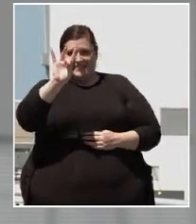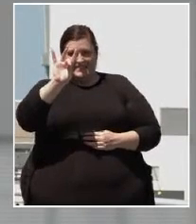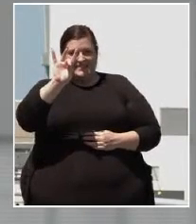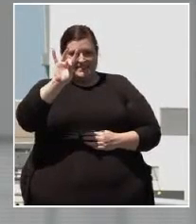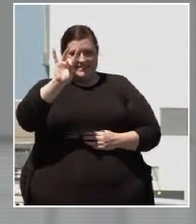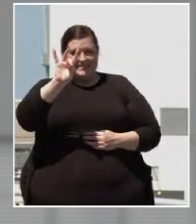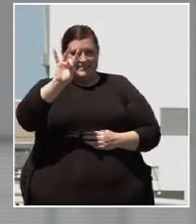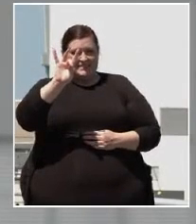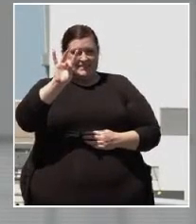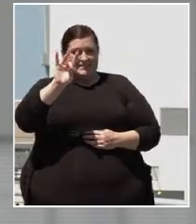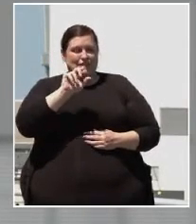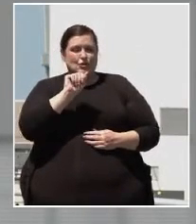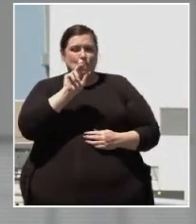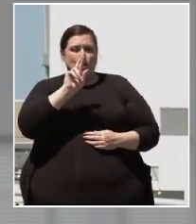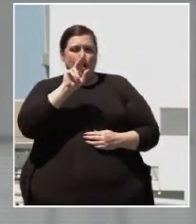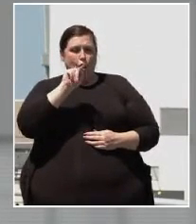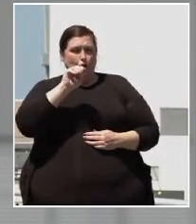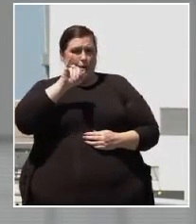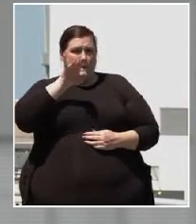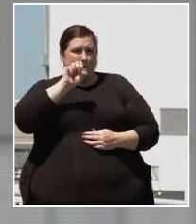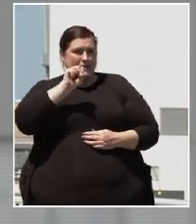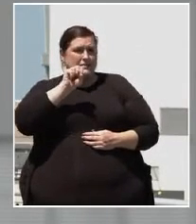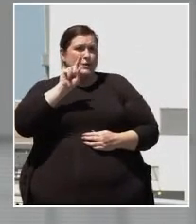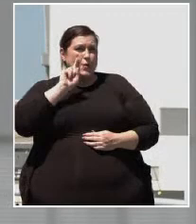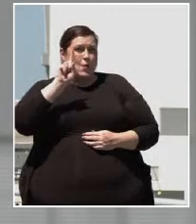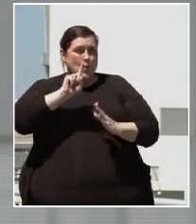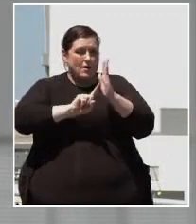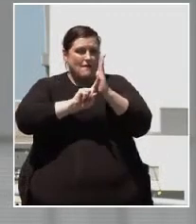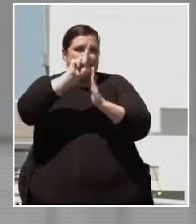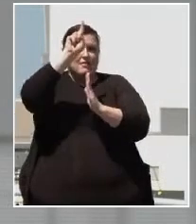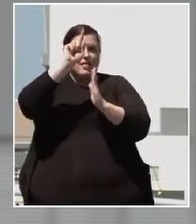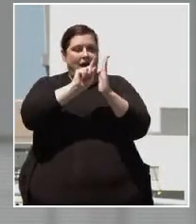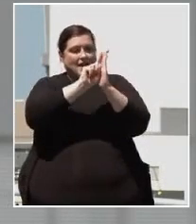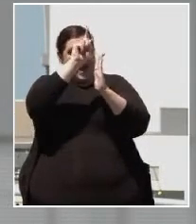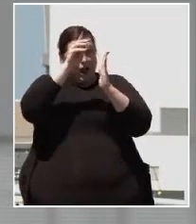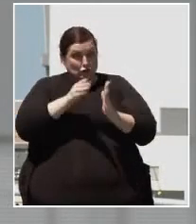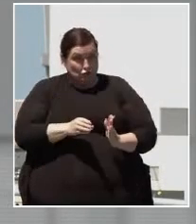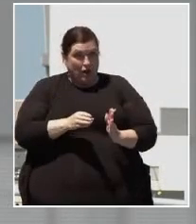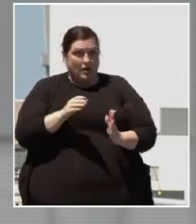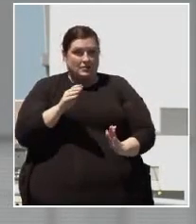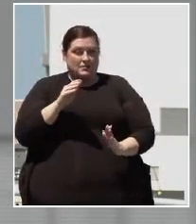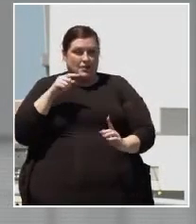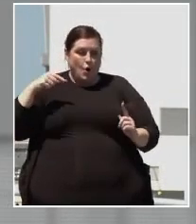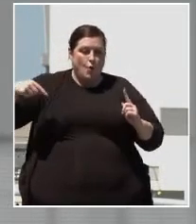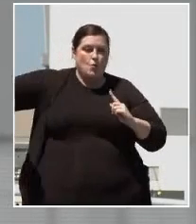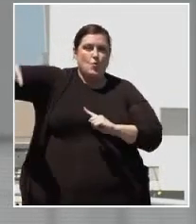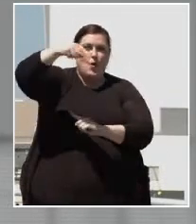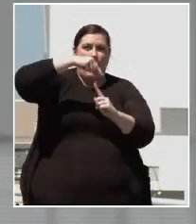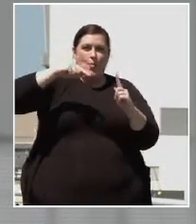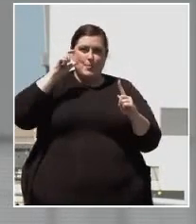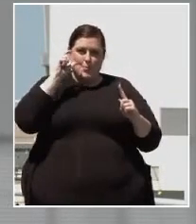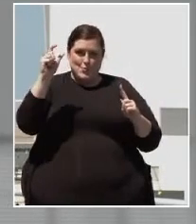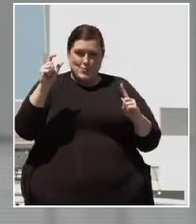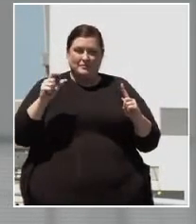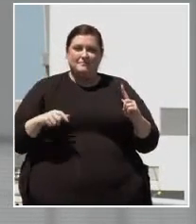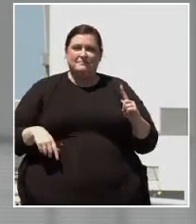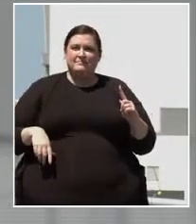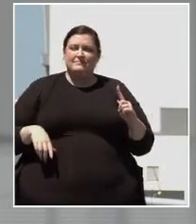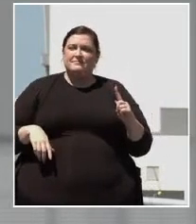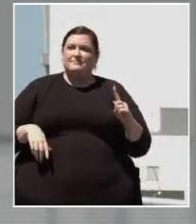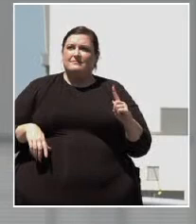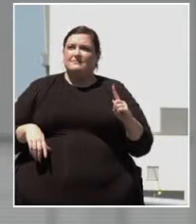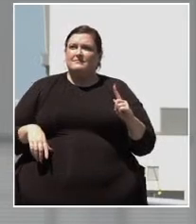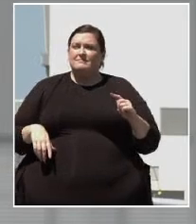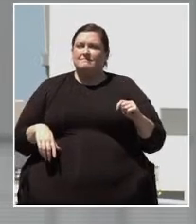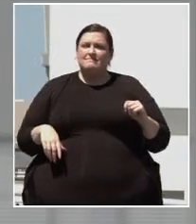8 artmus will fly astronauts around the Moon it won't